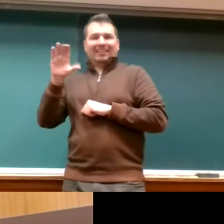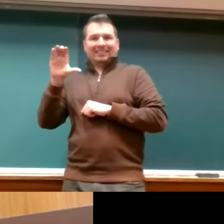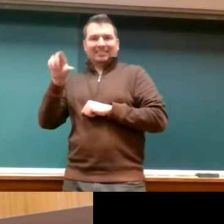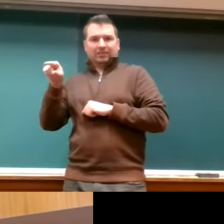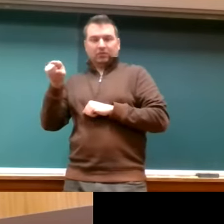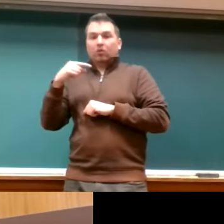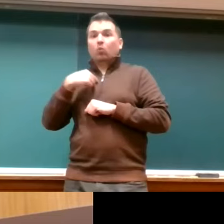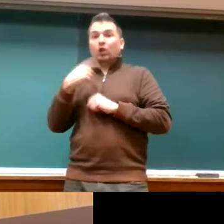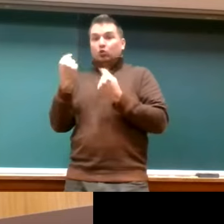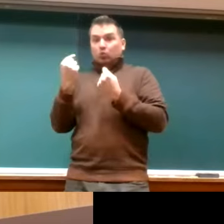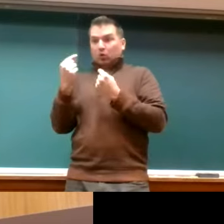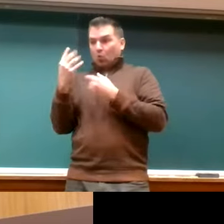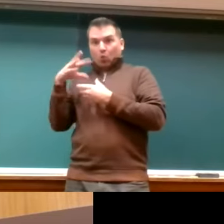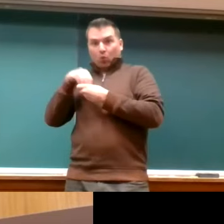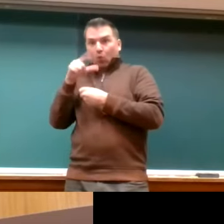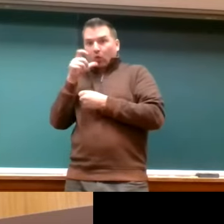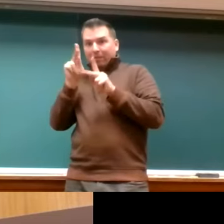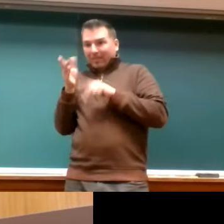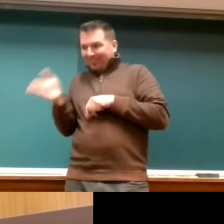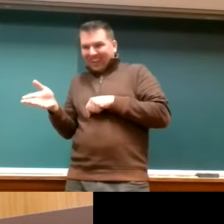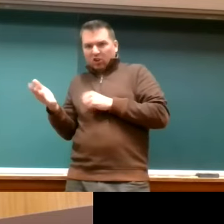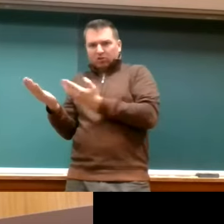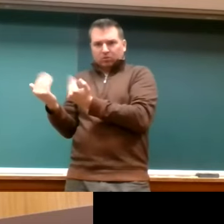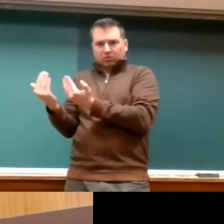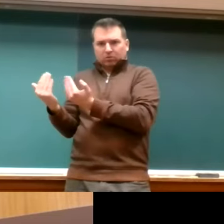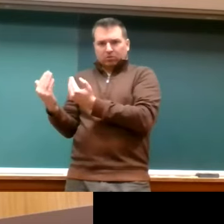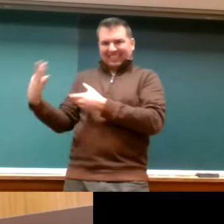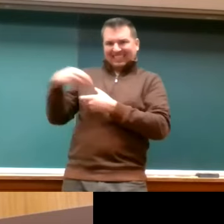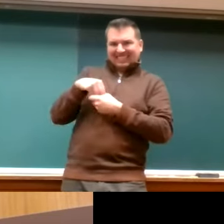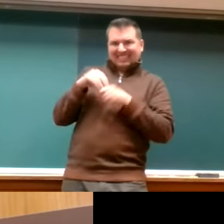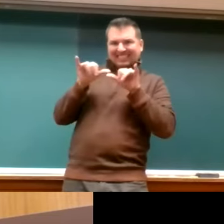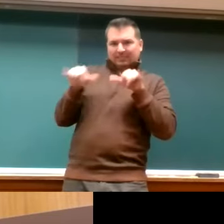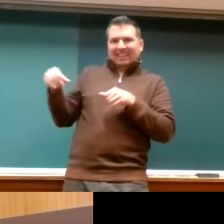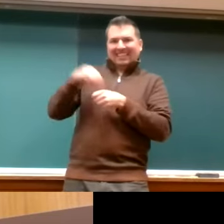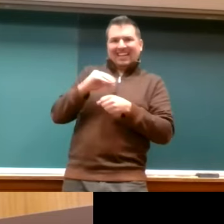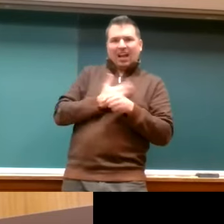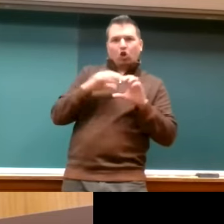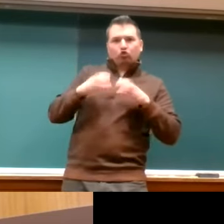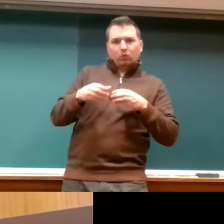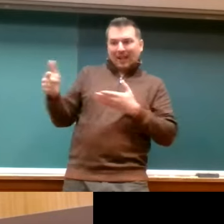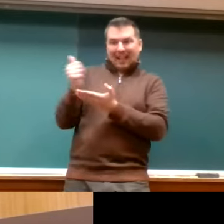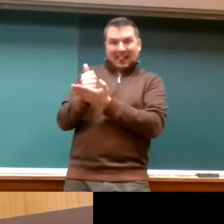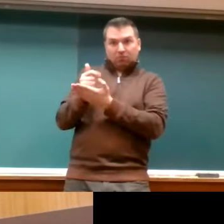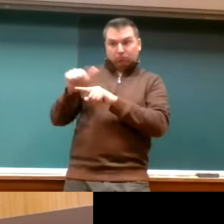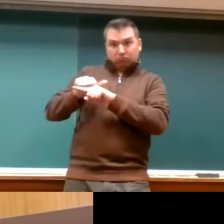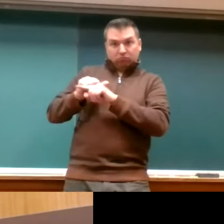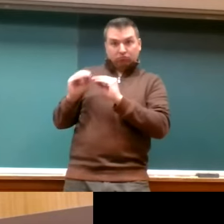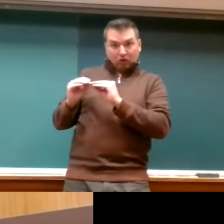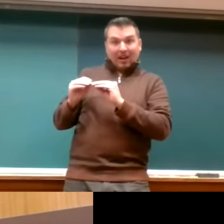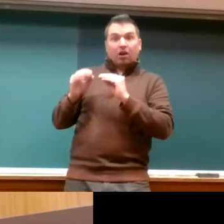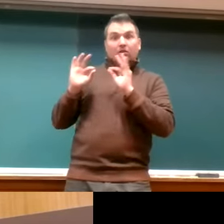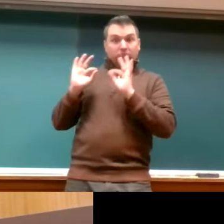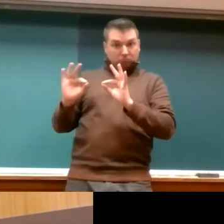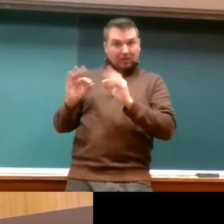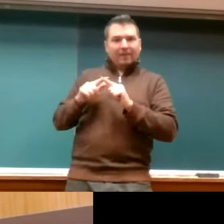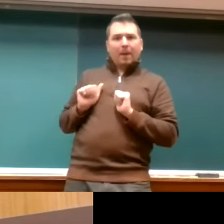people within the system. They go to one of our groups, and then we follow, and they actually help and lead in our groups, and then we send them back to their own